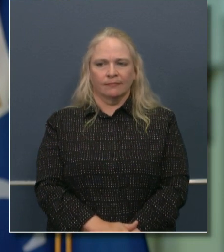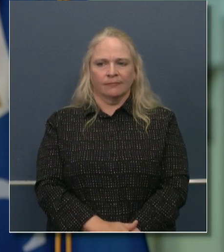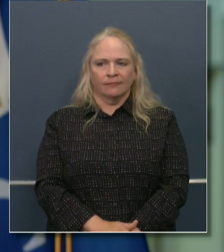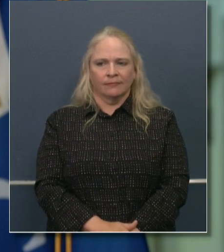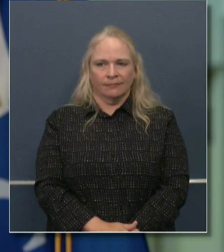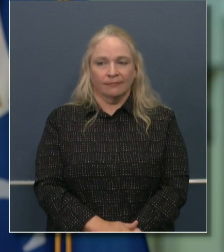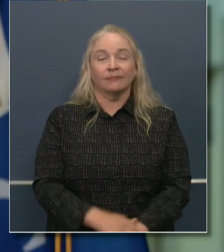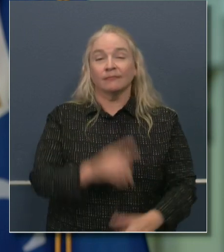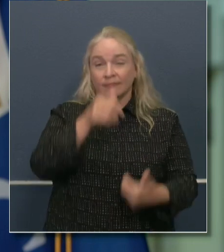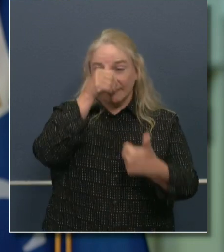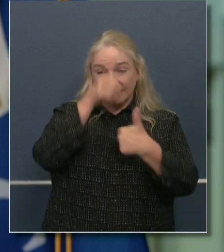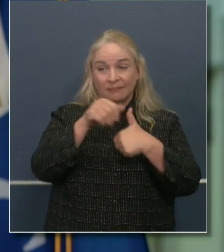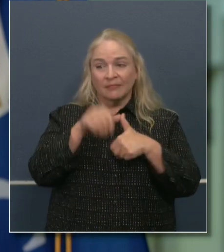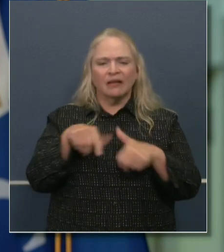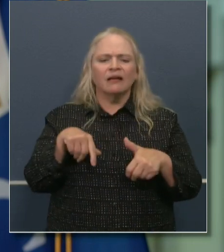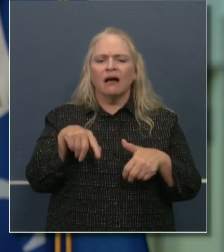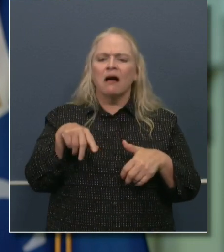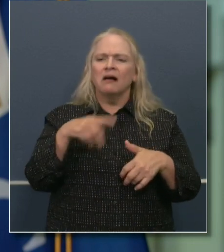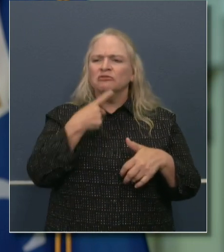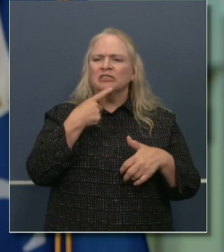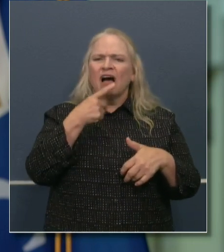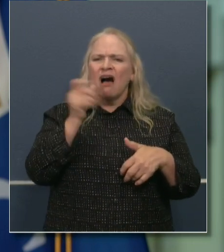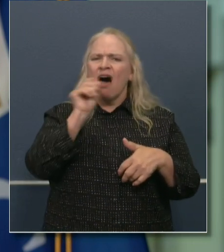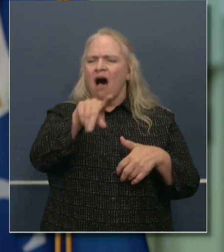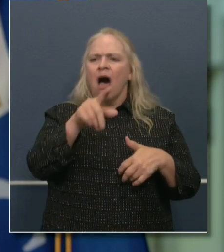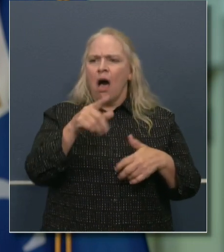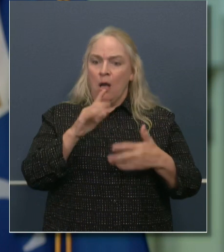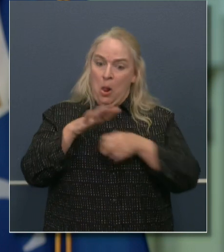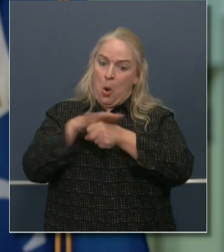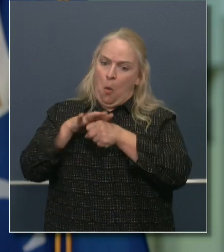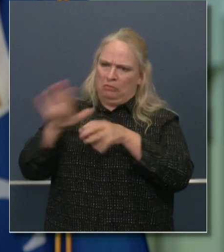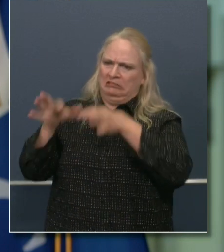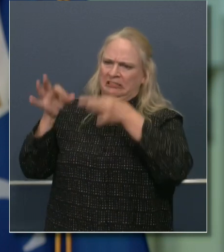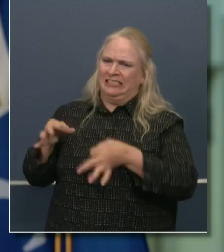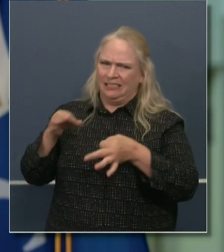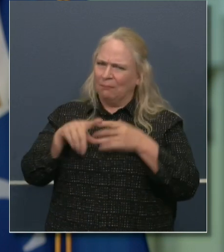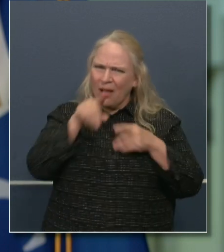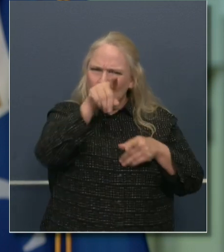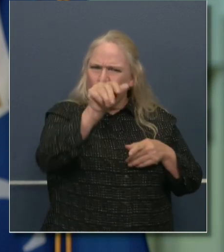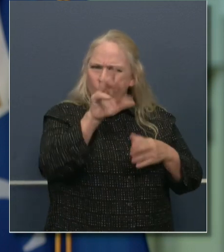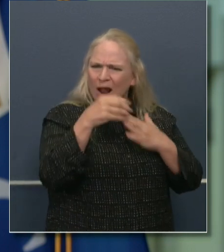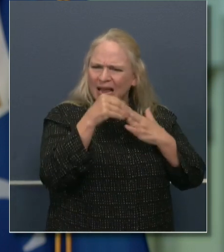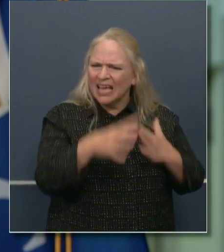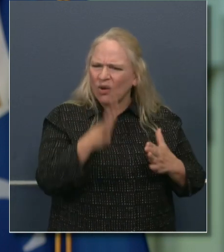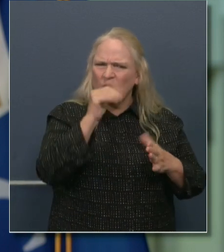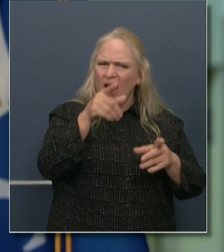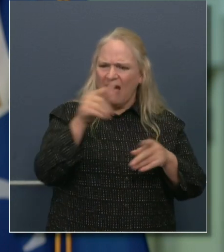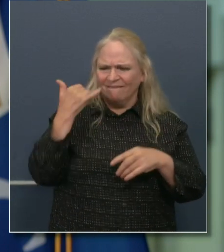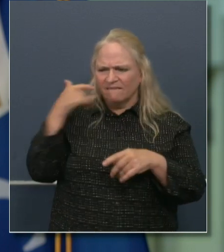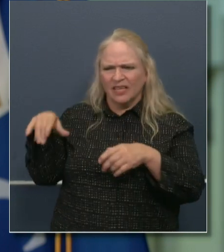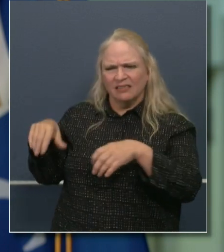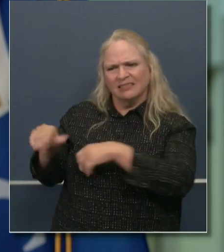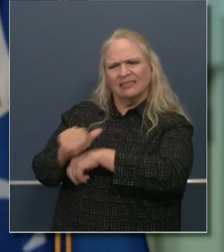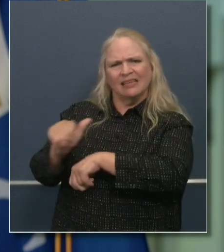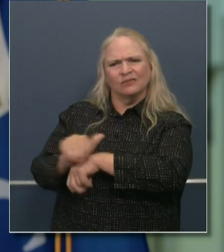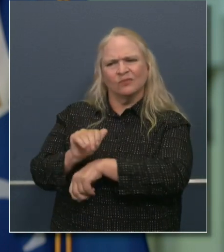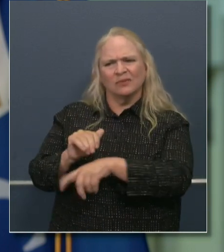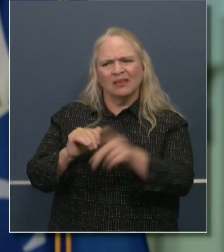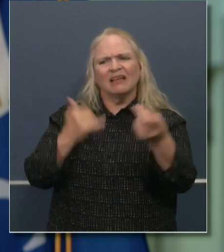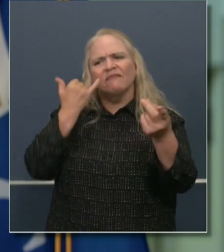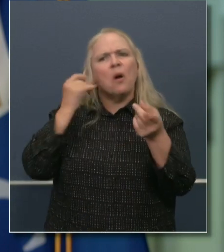to this pandemic. And if indoor activities are dangerous for everything else, why would schools be okay? And what,